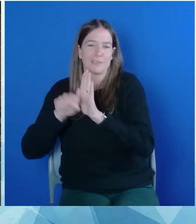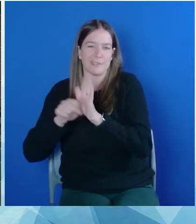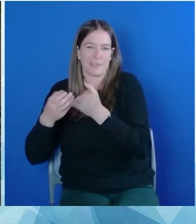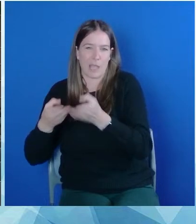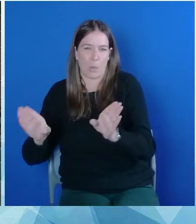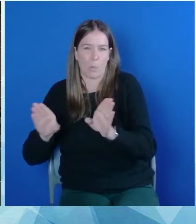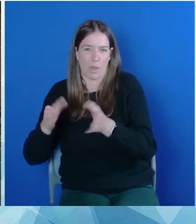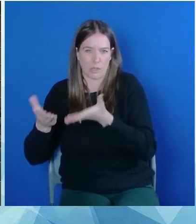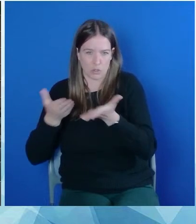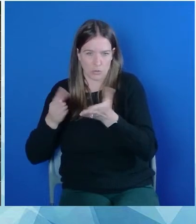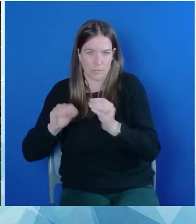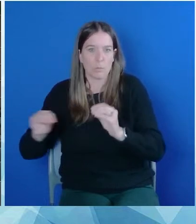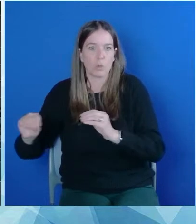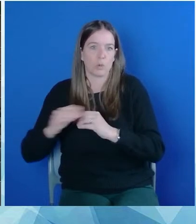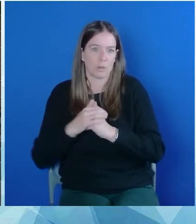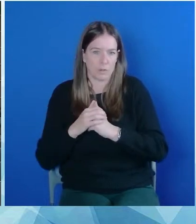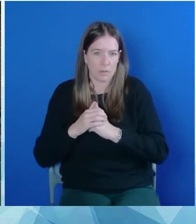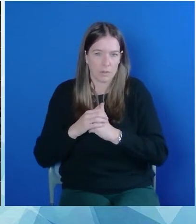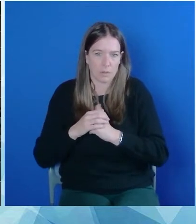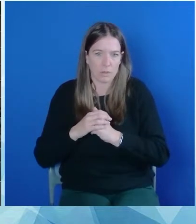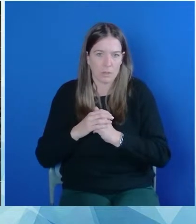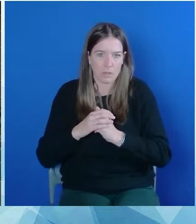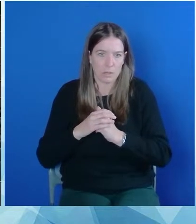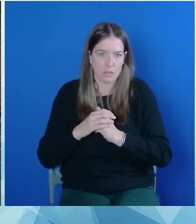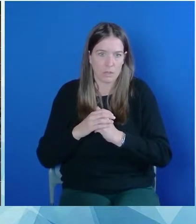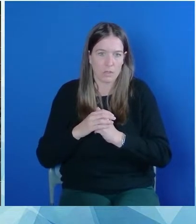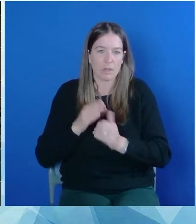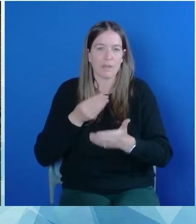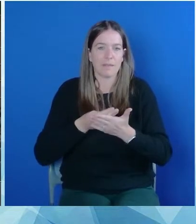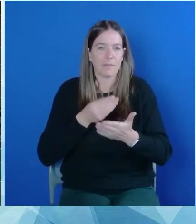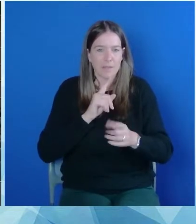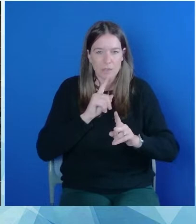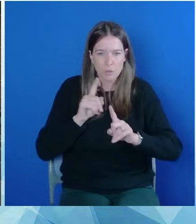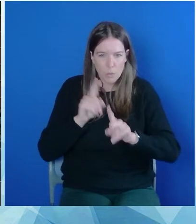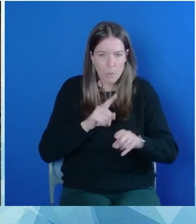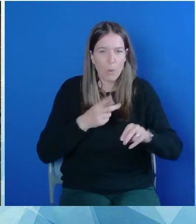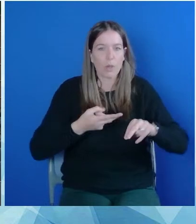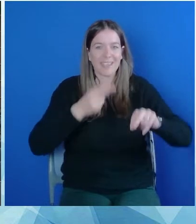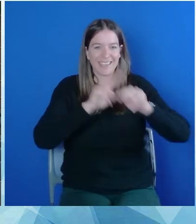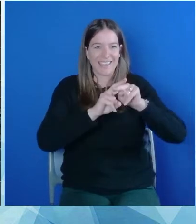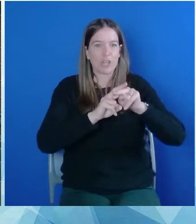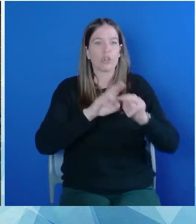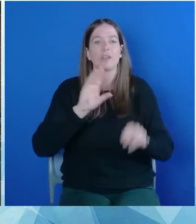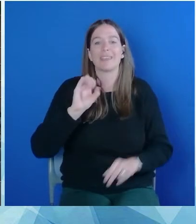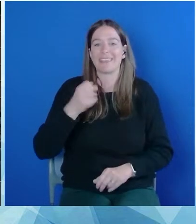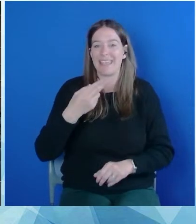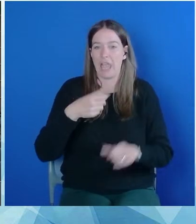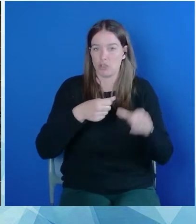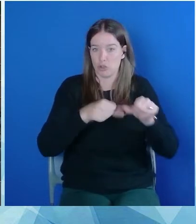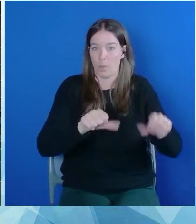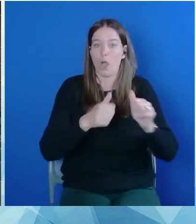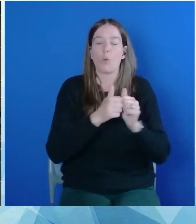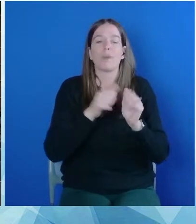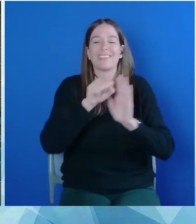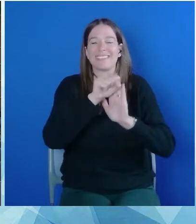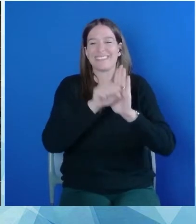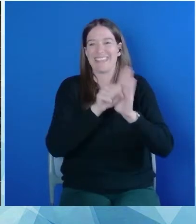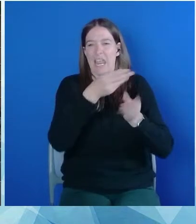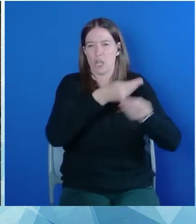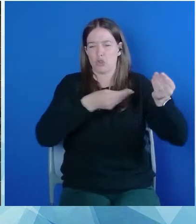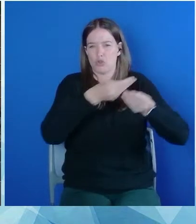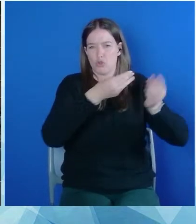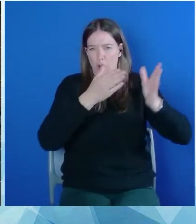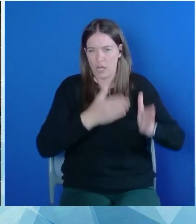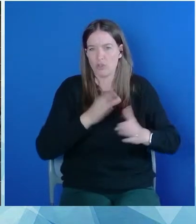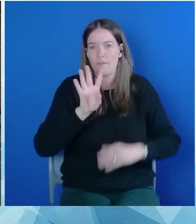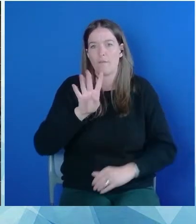increase in cash on the deposit with the state treasurer of $4.9 million. The major difference is an increase of the Prop